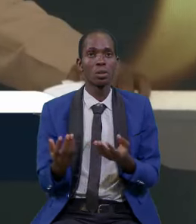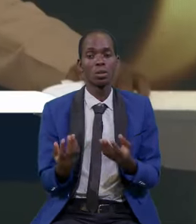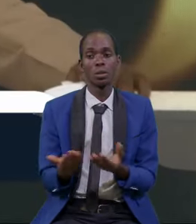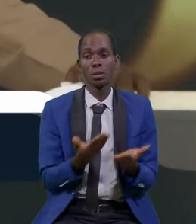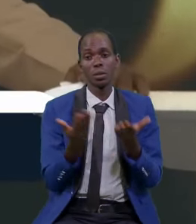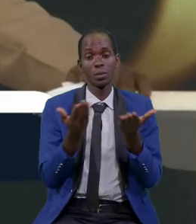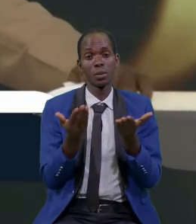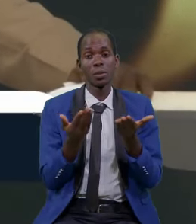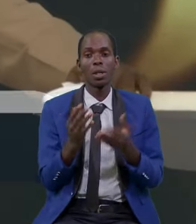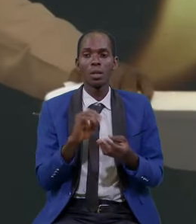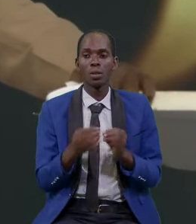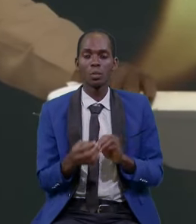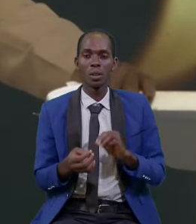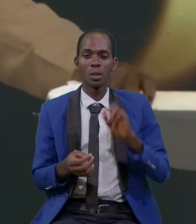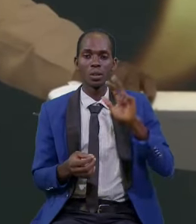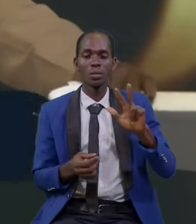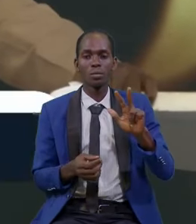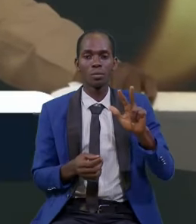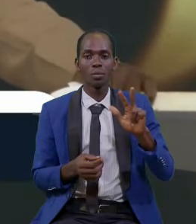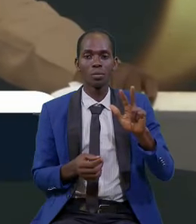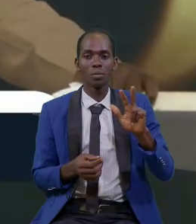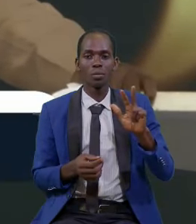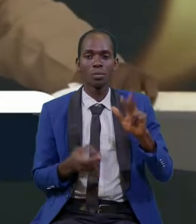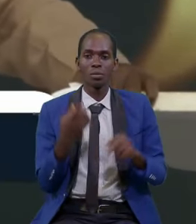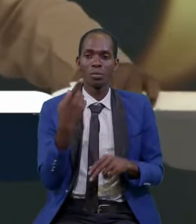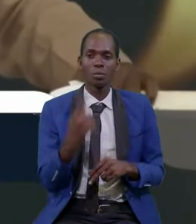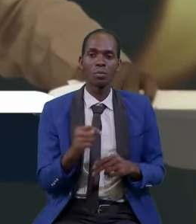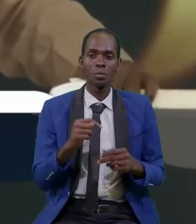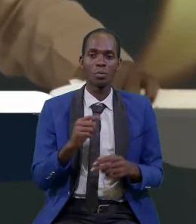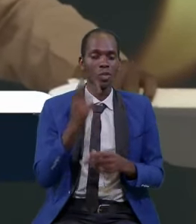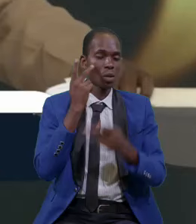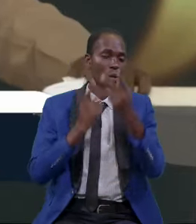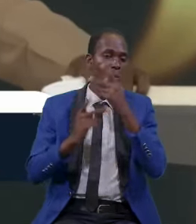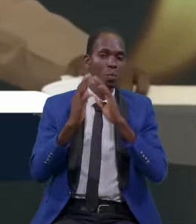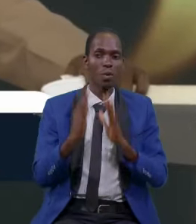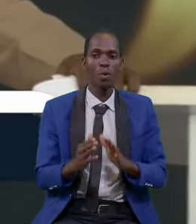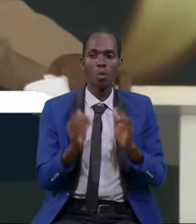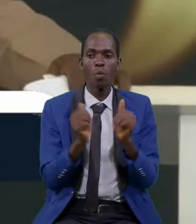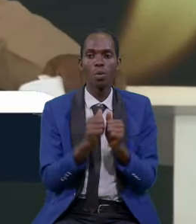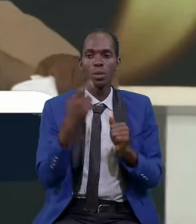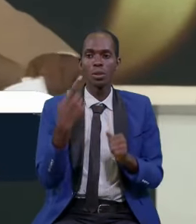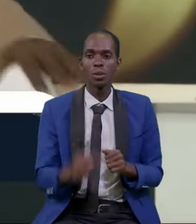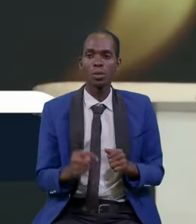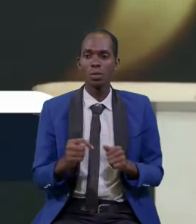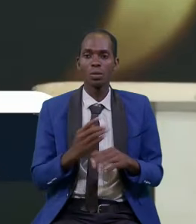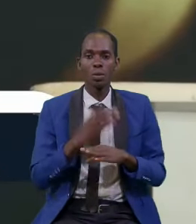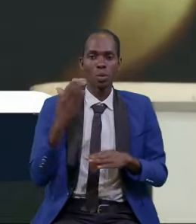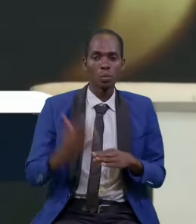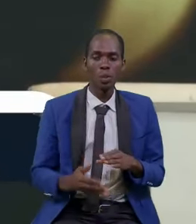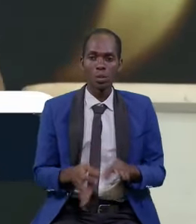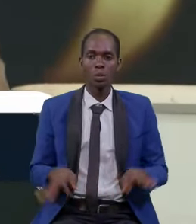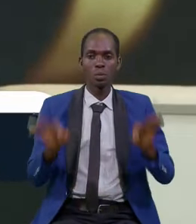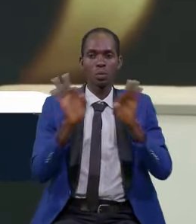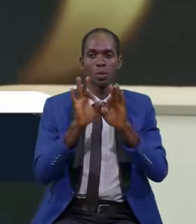3, the prophet with the soul significant sentence for every soul. Look at number